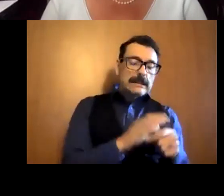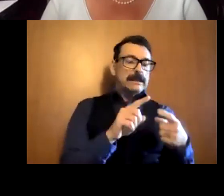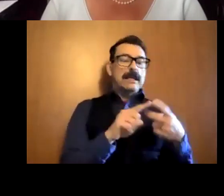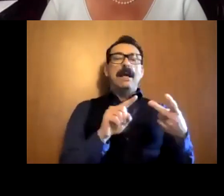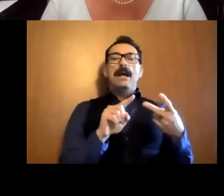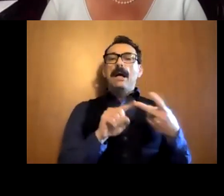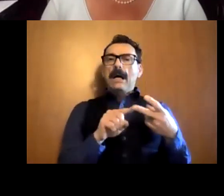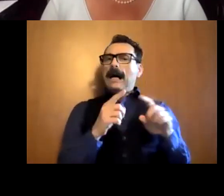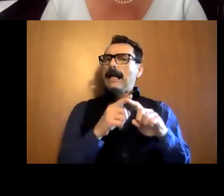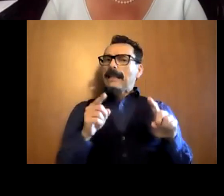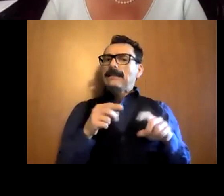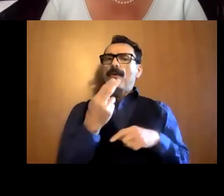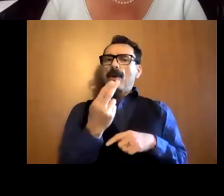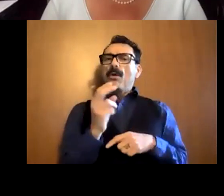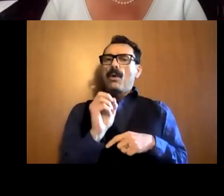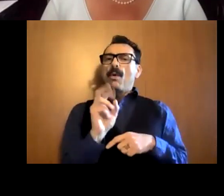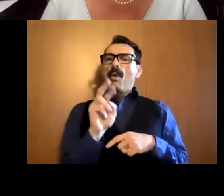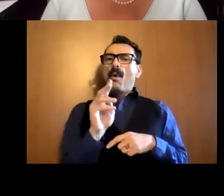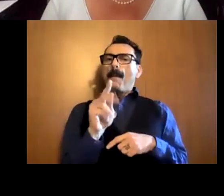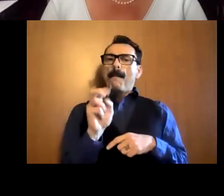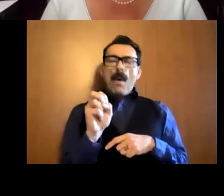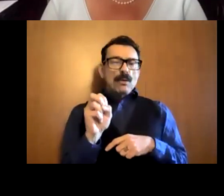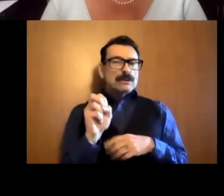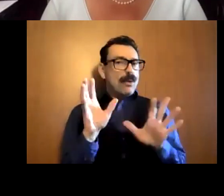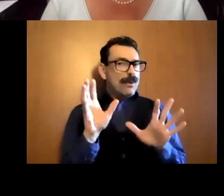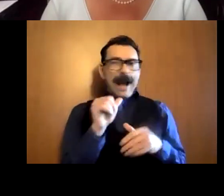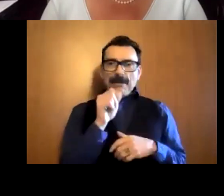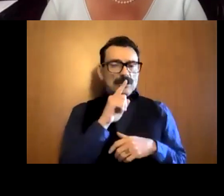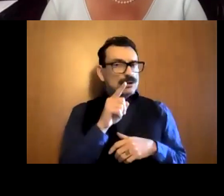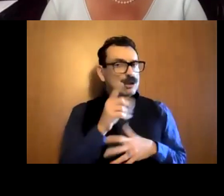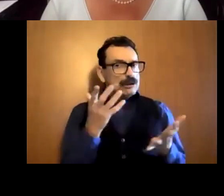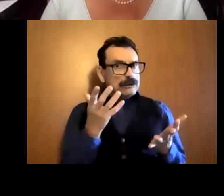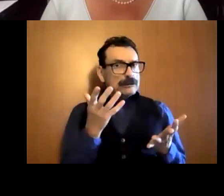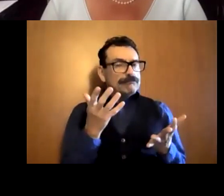I do not have the data on that at all. I'm not sure if any one of you do.